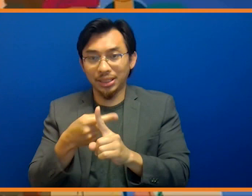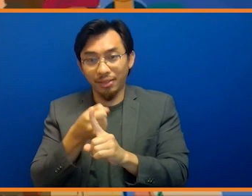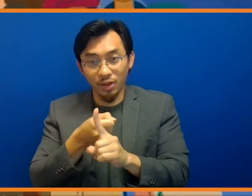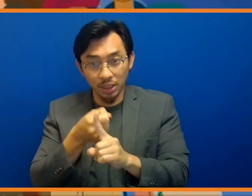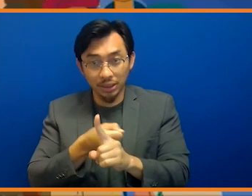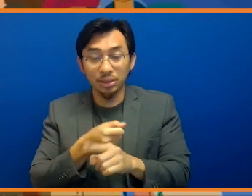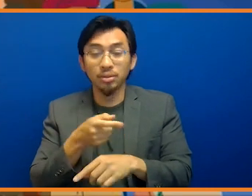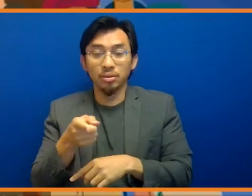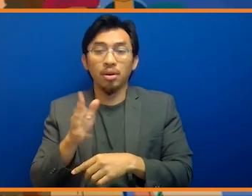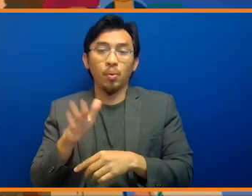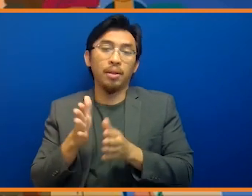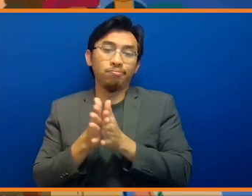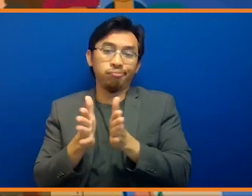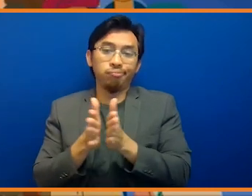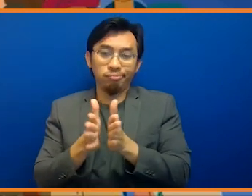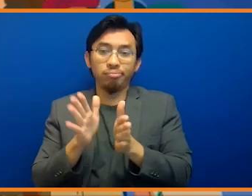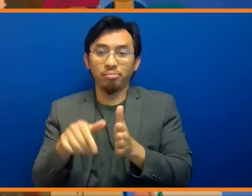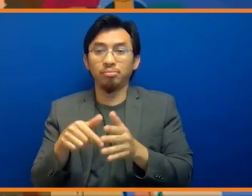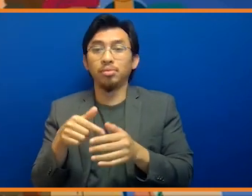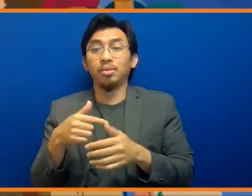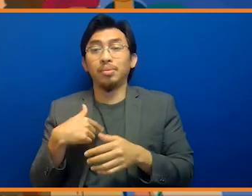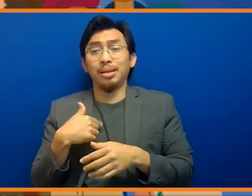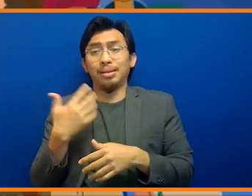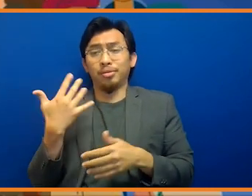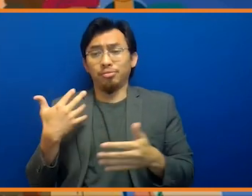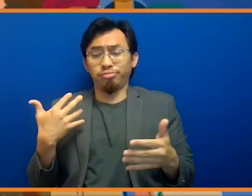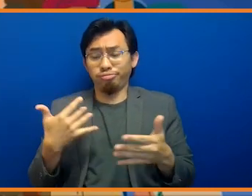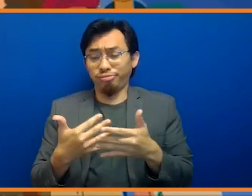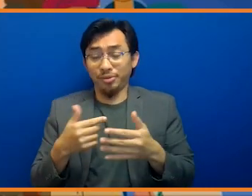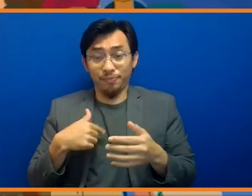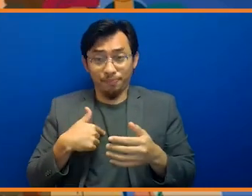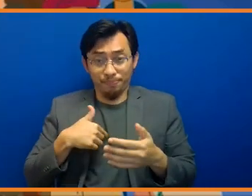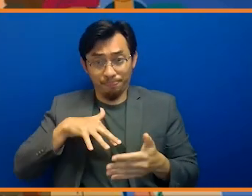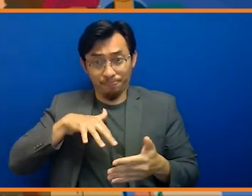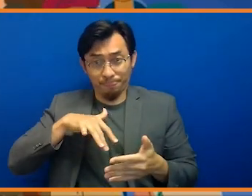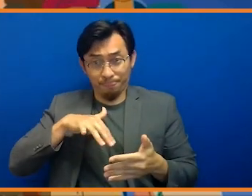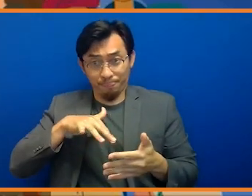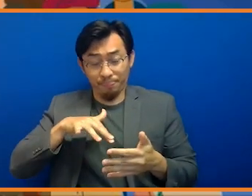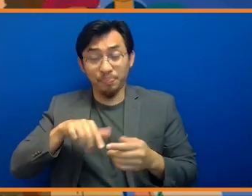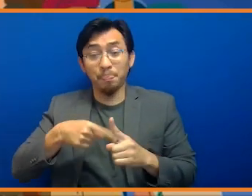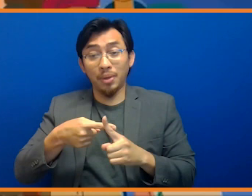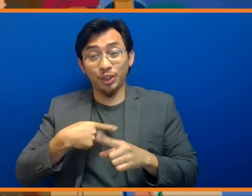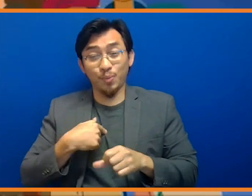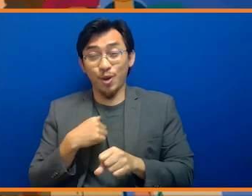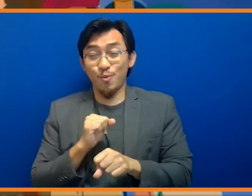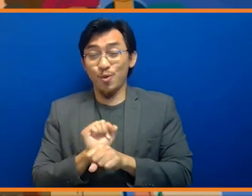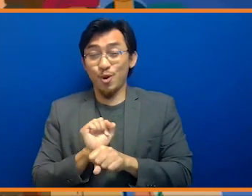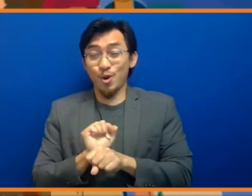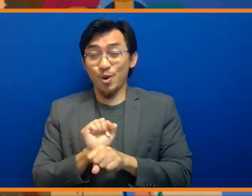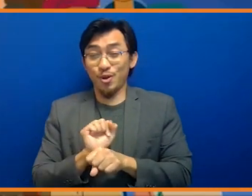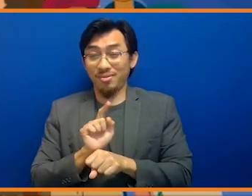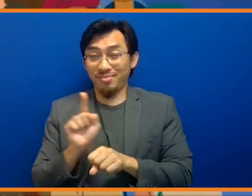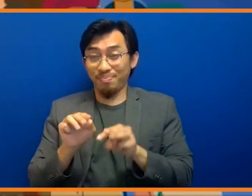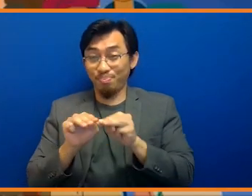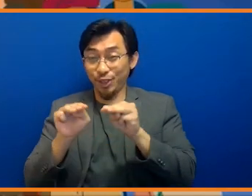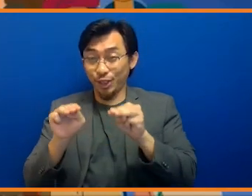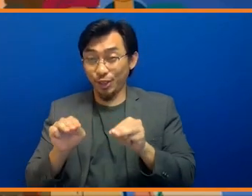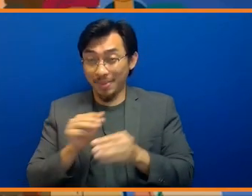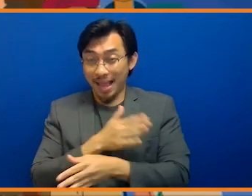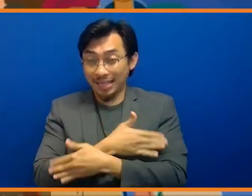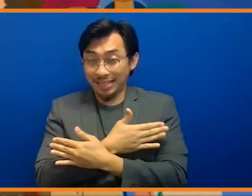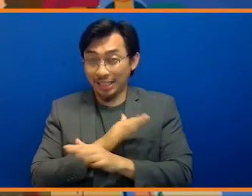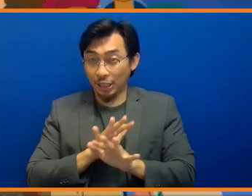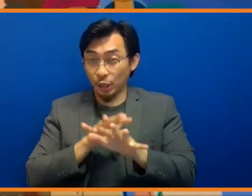can gather during my study and also during my work at the museum, Aceh Tsunami